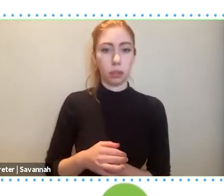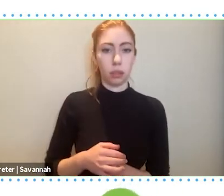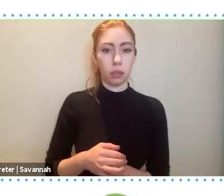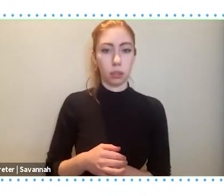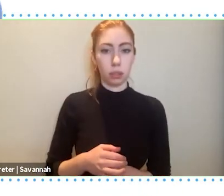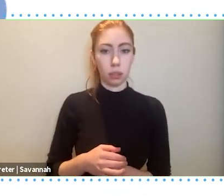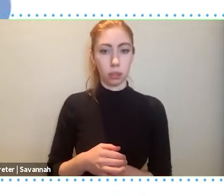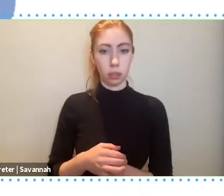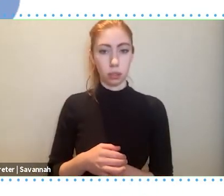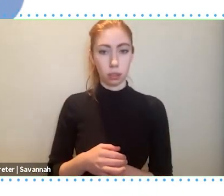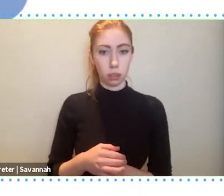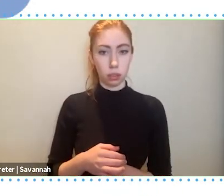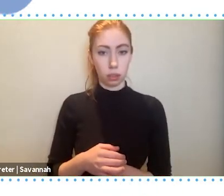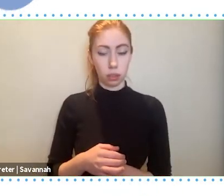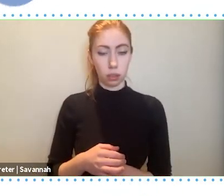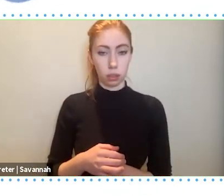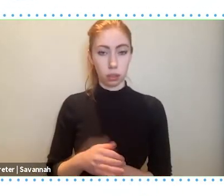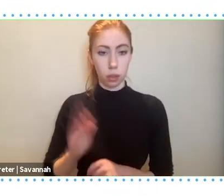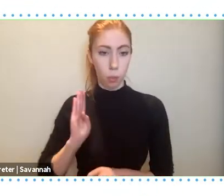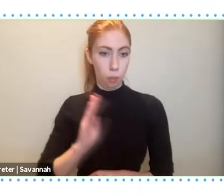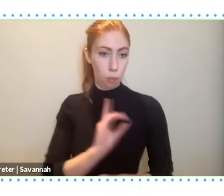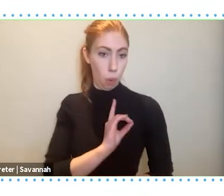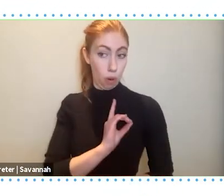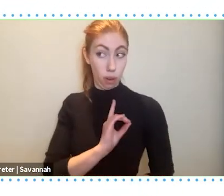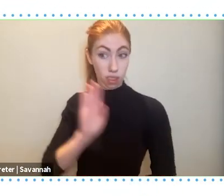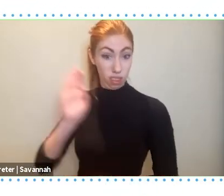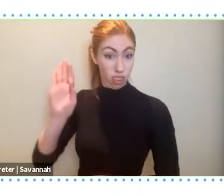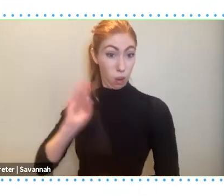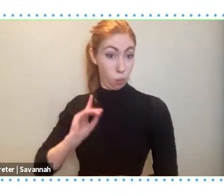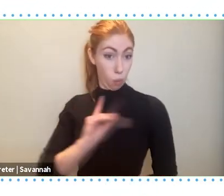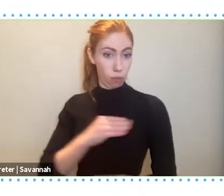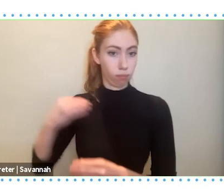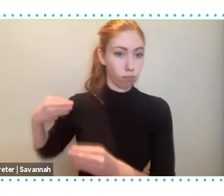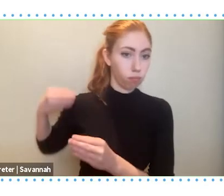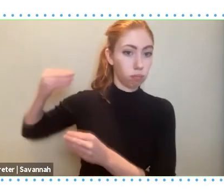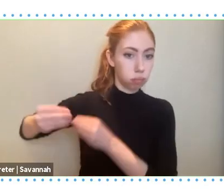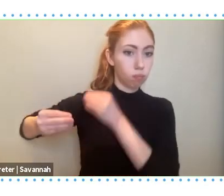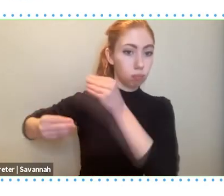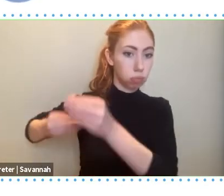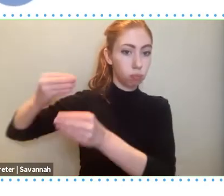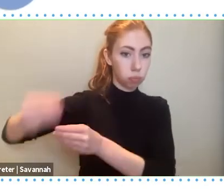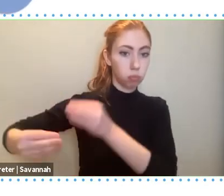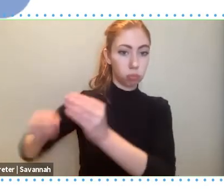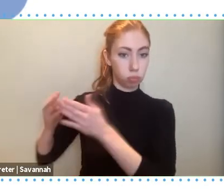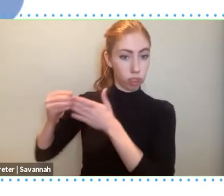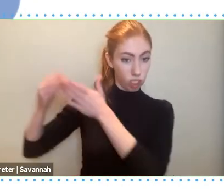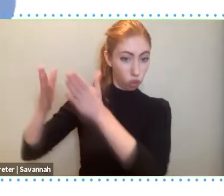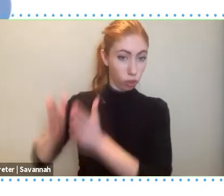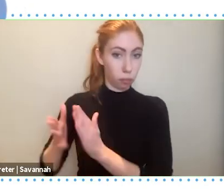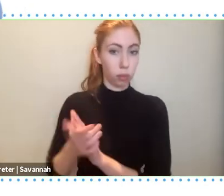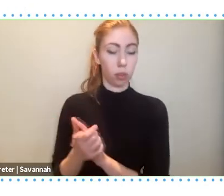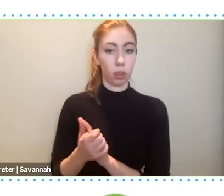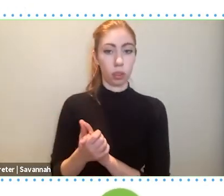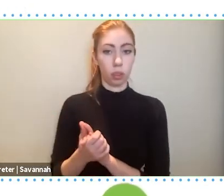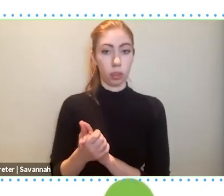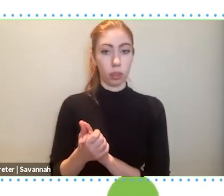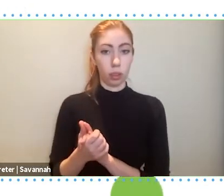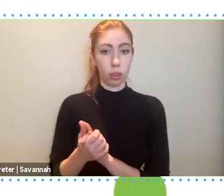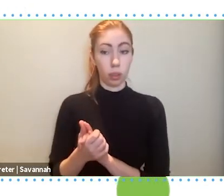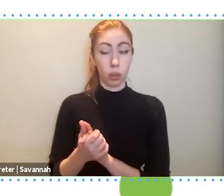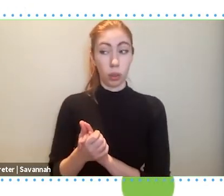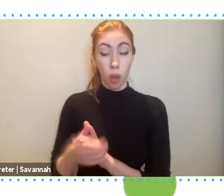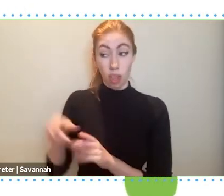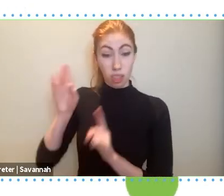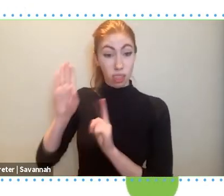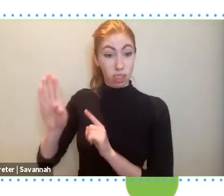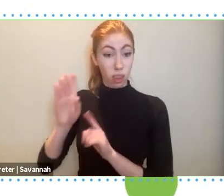generational board leadership. And there's a real concern that there's might be a shift that people are not going to be willing to volunteer. They're not